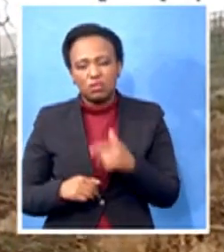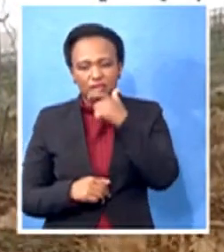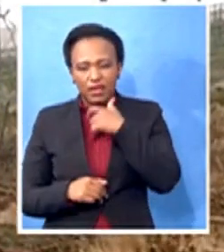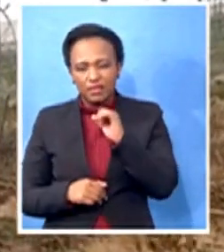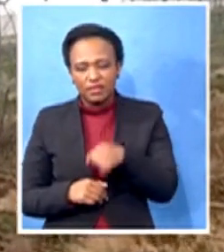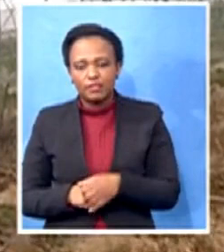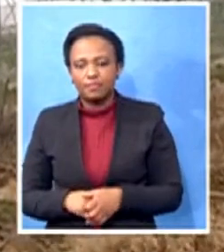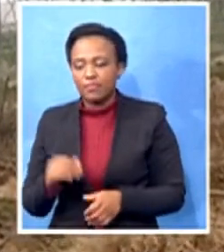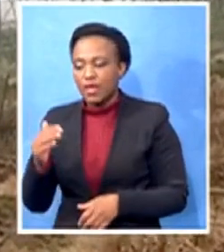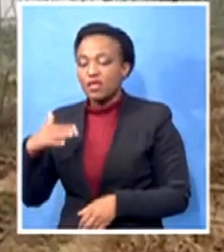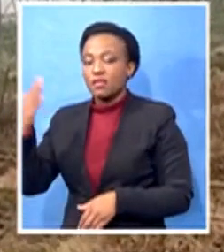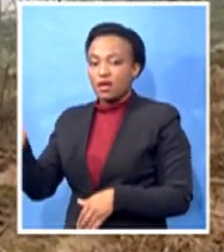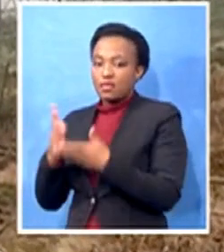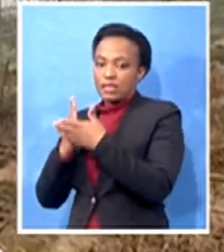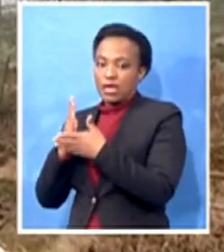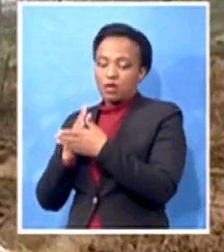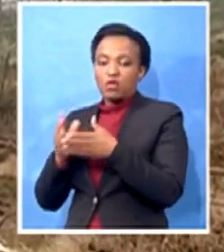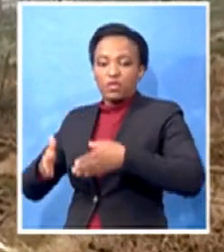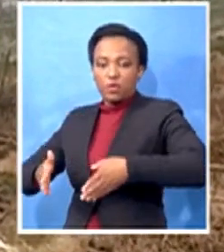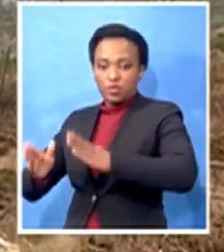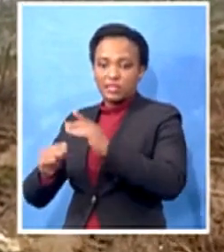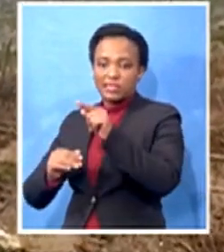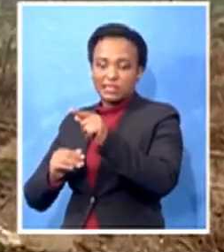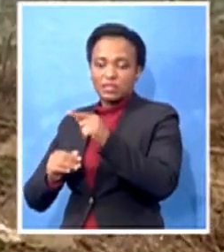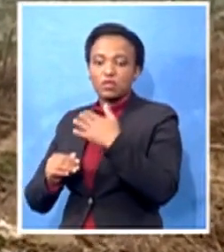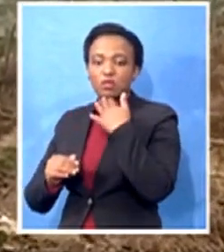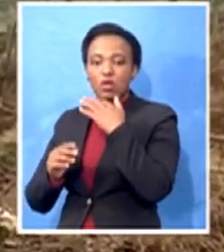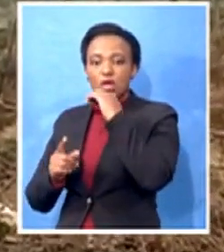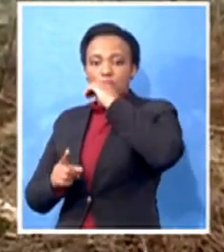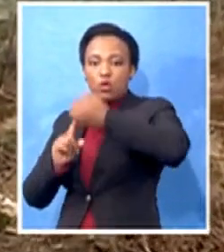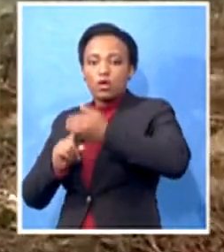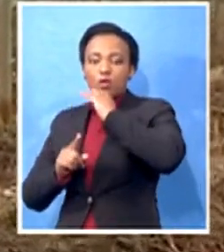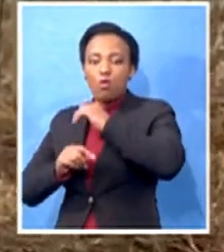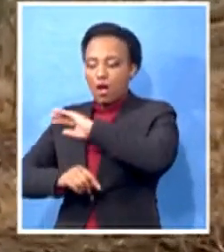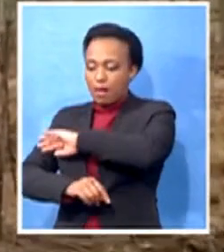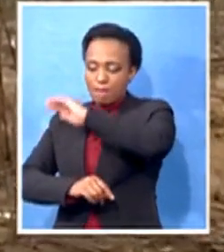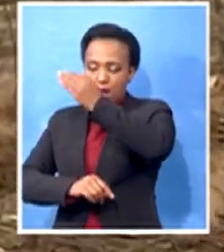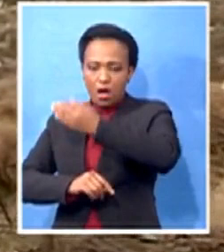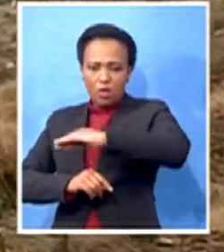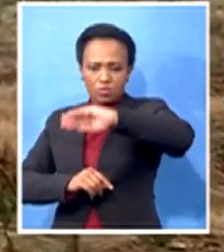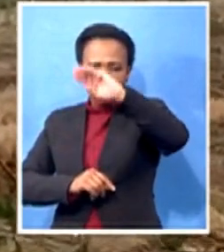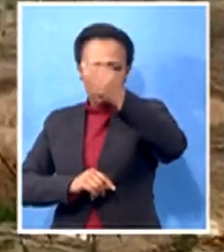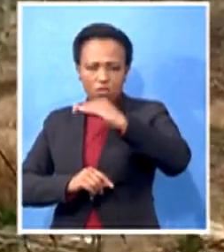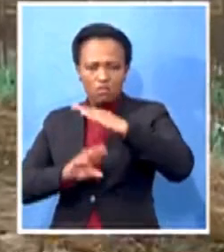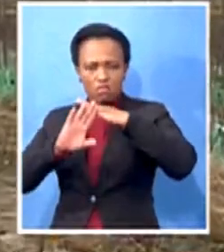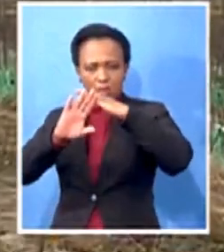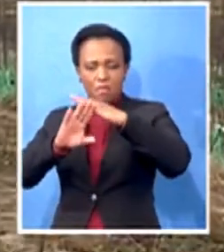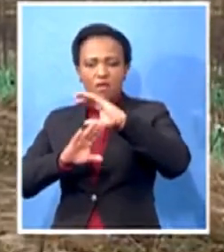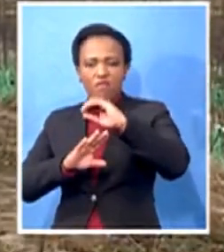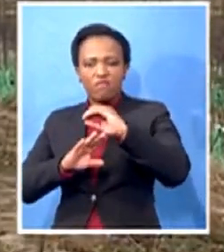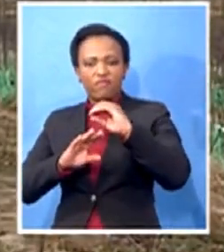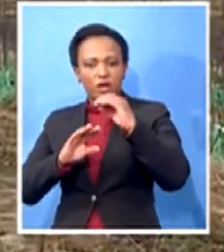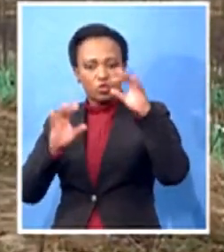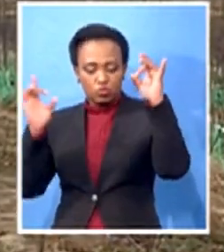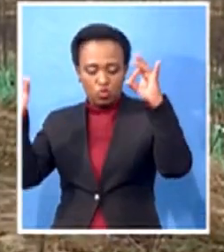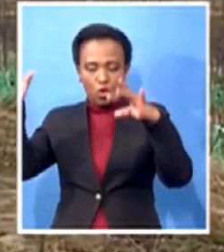farm. Protected by the mountain range, farmer Paul Lombard's farm received less snow and his nets were spared.